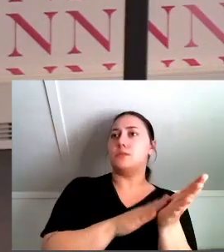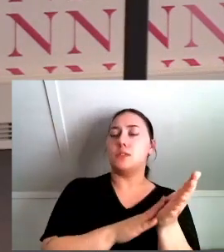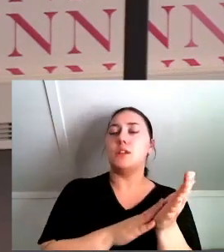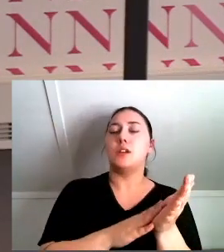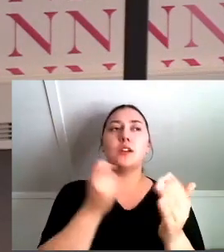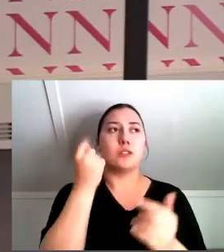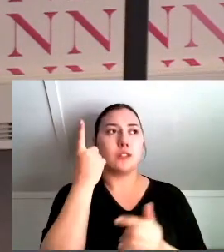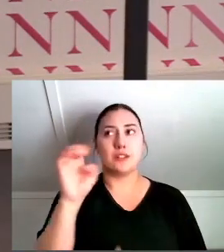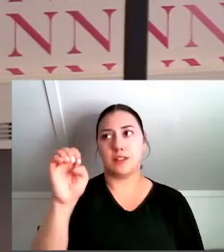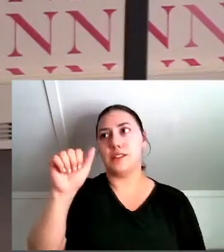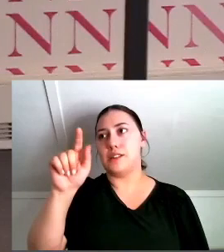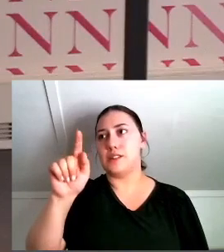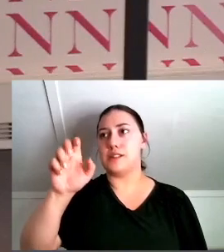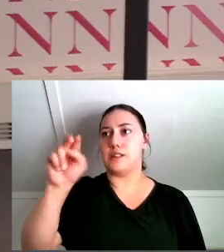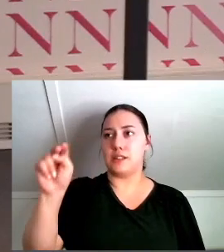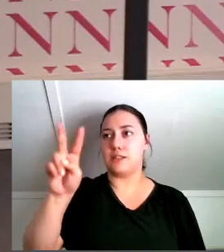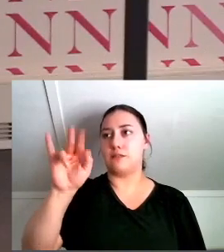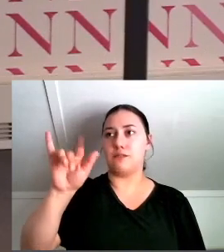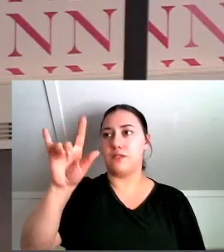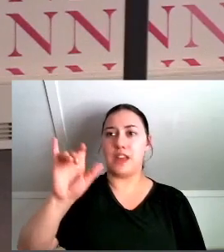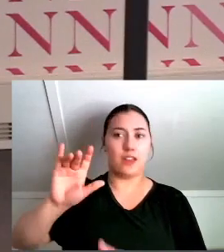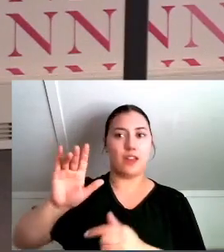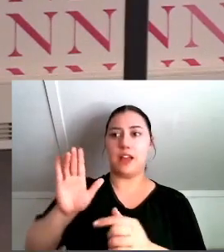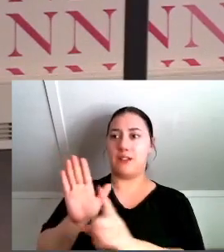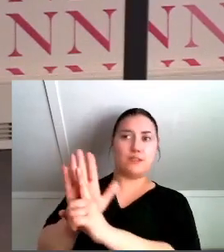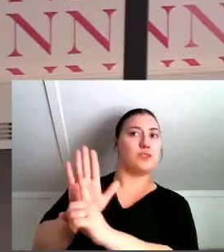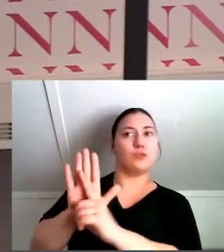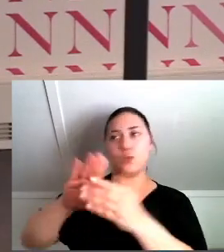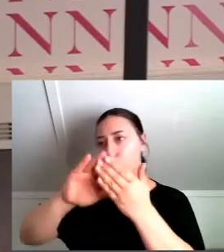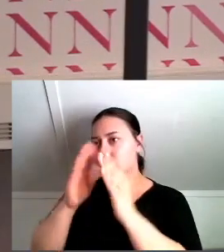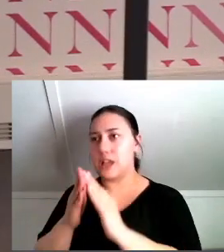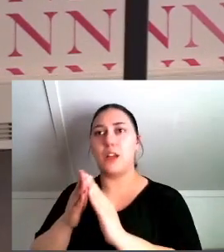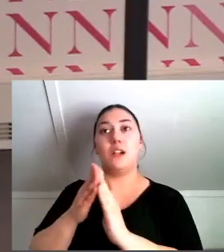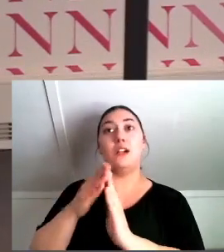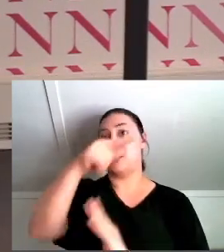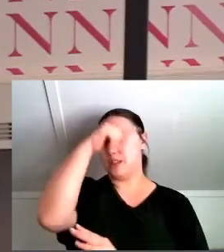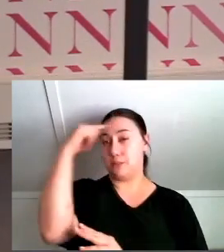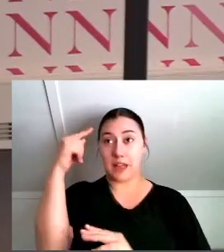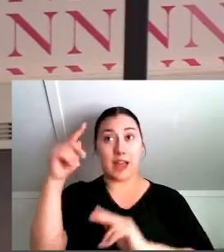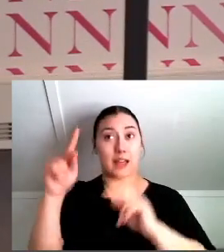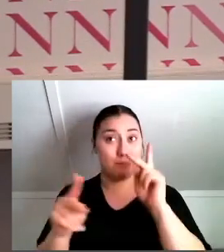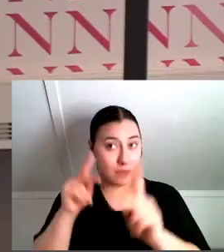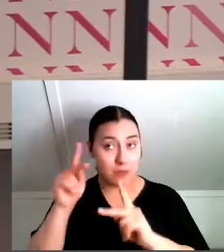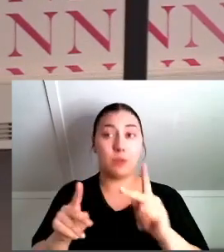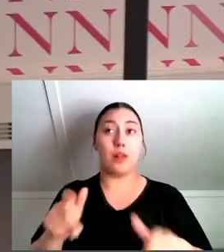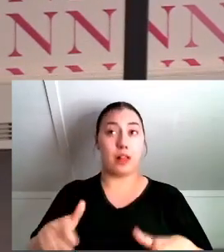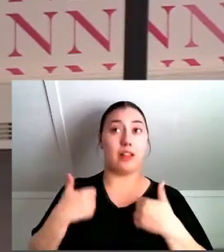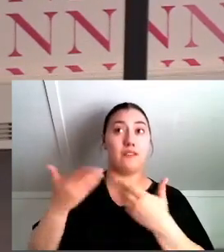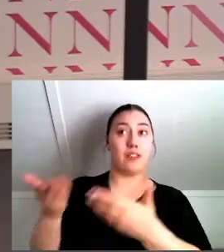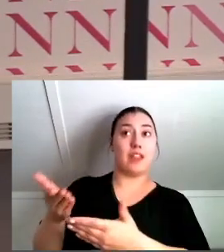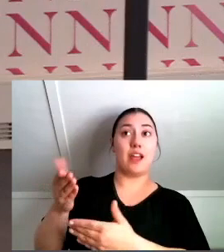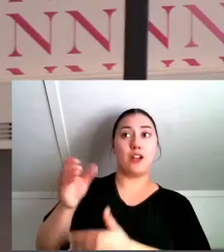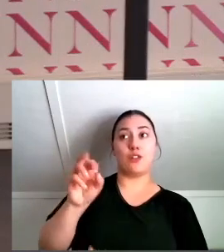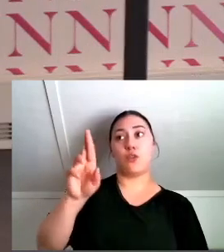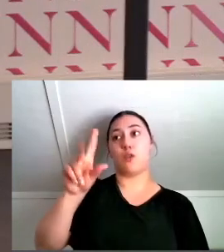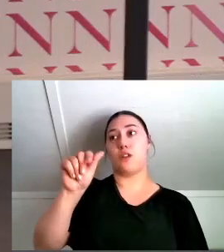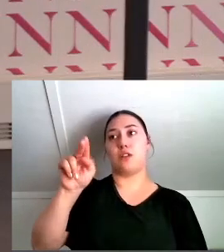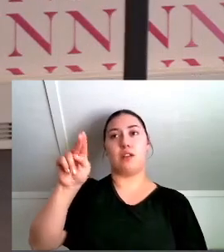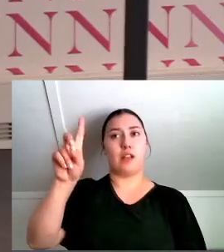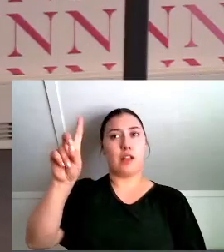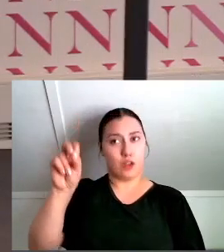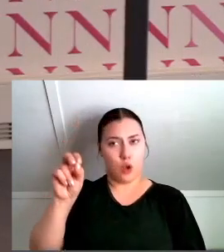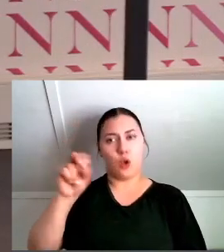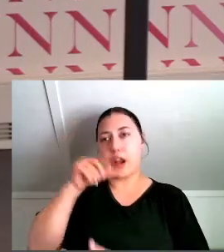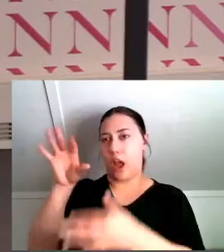town, and the people in the Black part of Orlando, well, they're not connected. I'm like, no, that's not true.